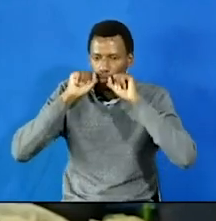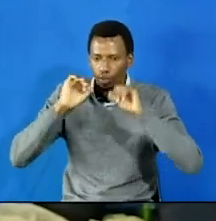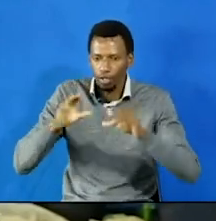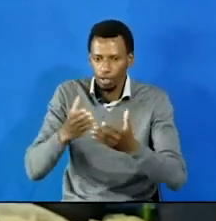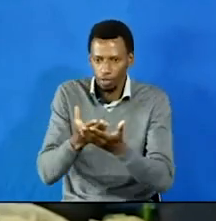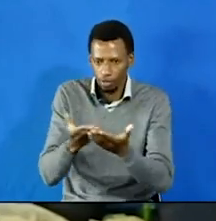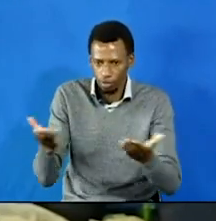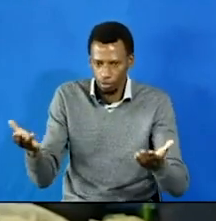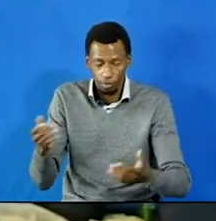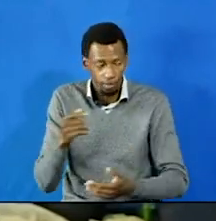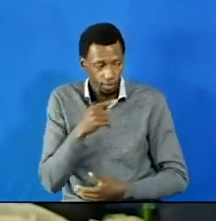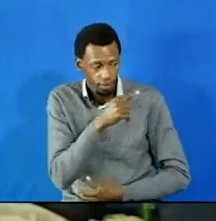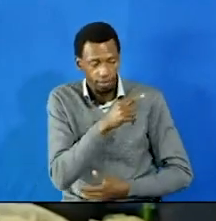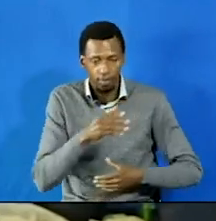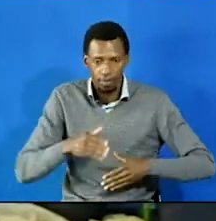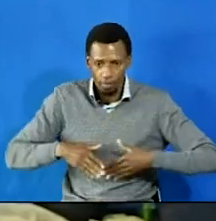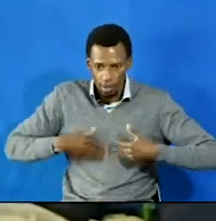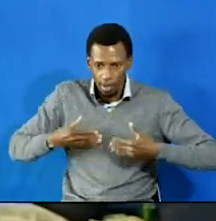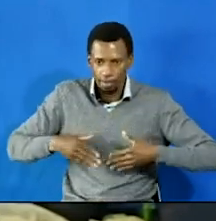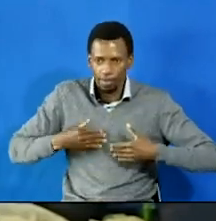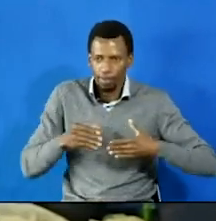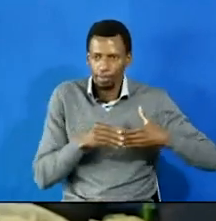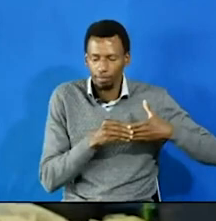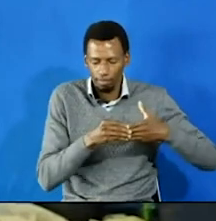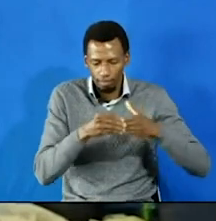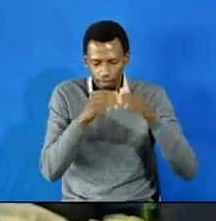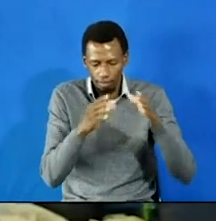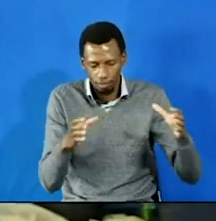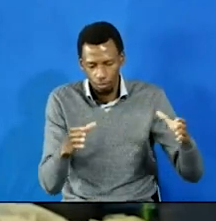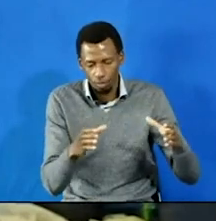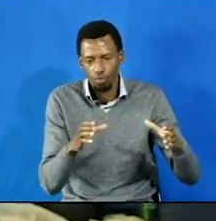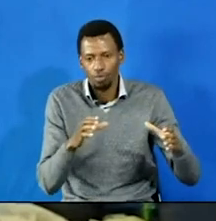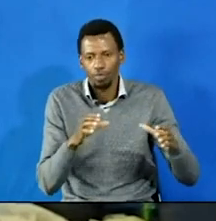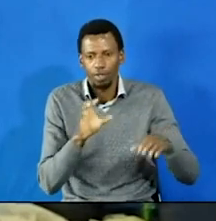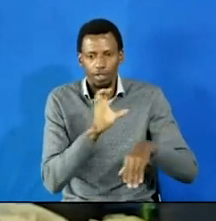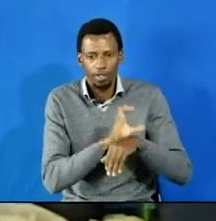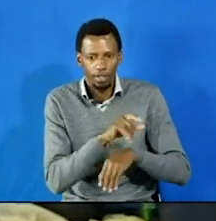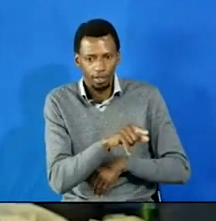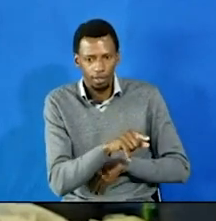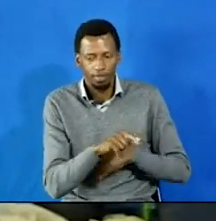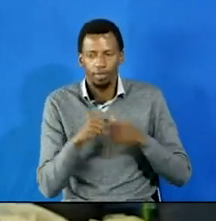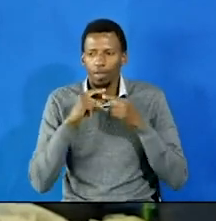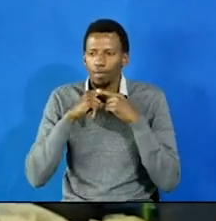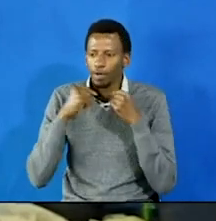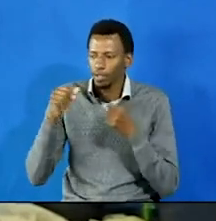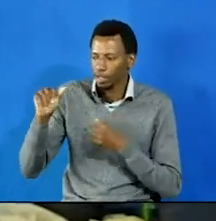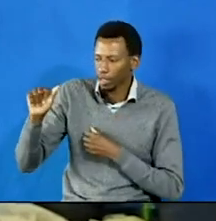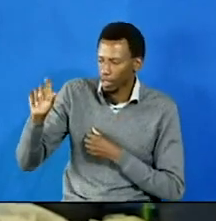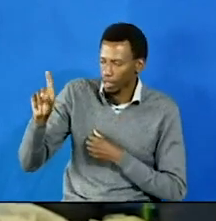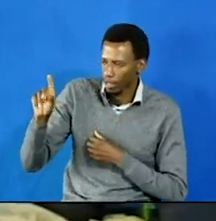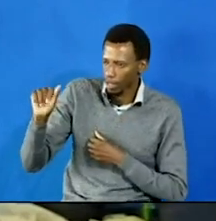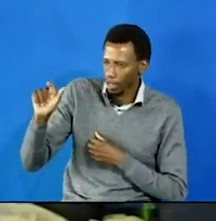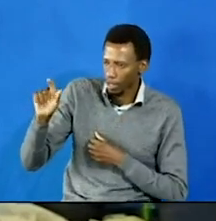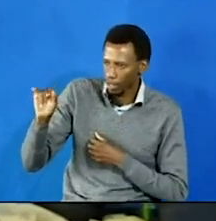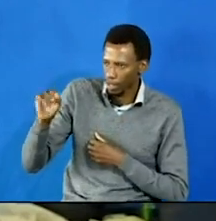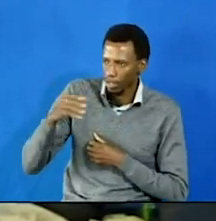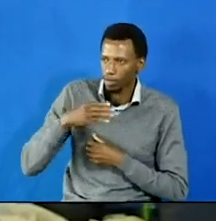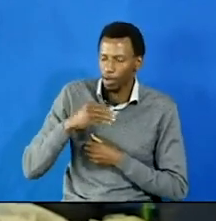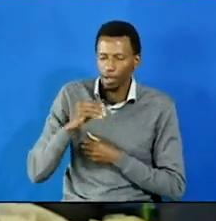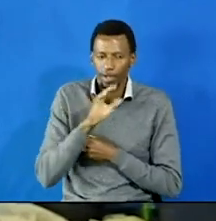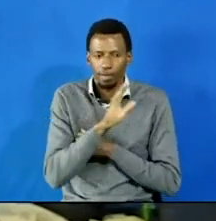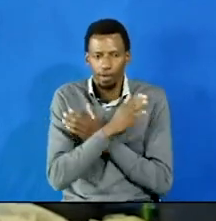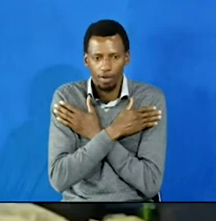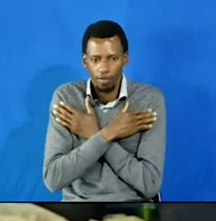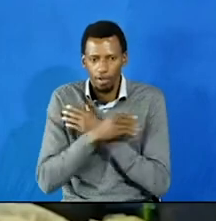this church, our pastors, Pastor Kali, and my friends, pastors who are working in this